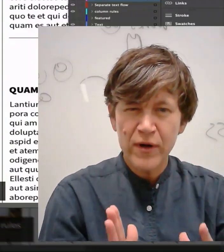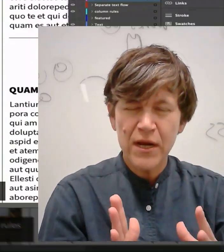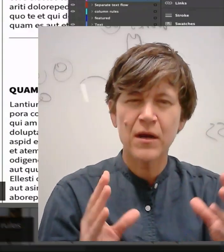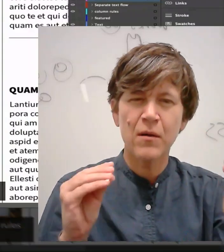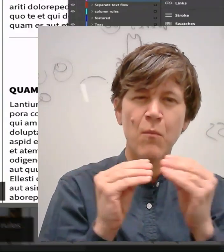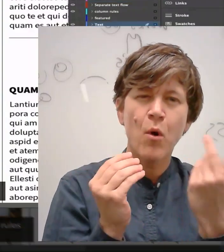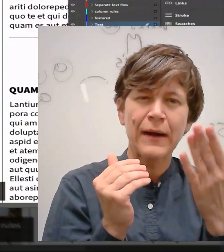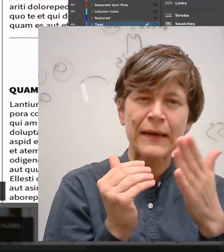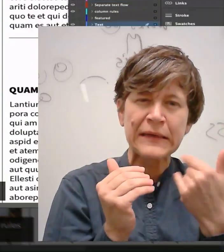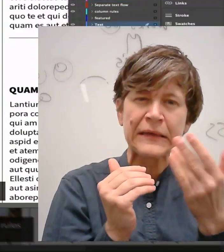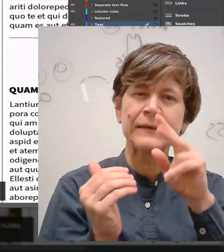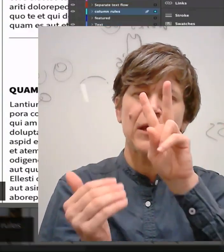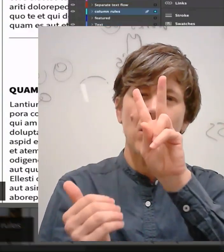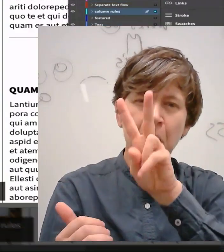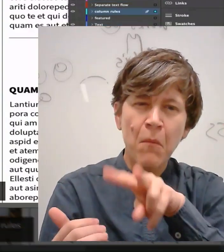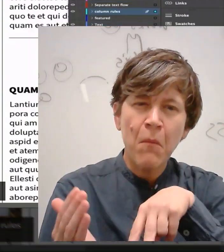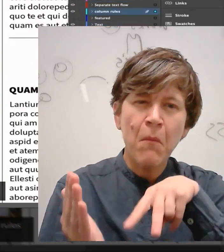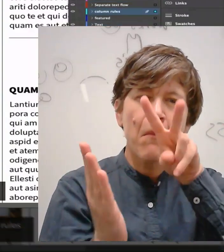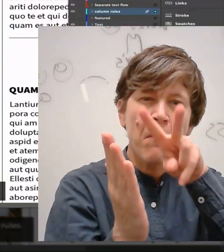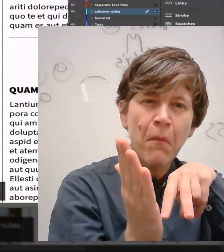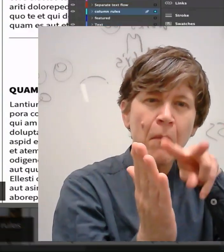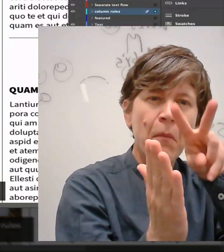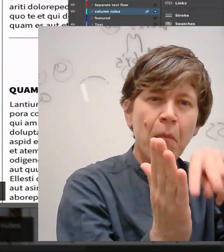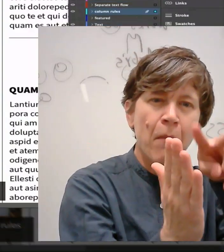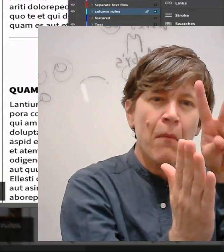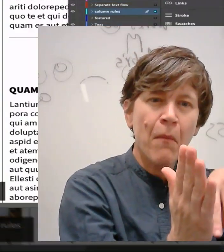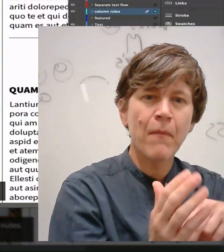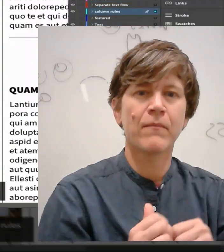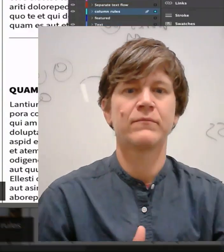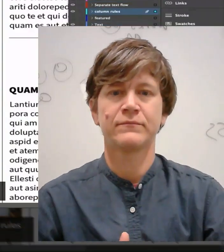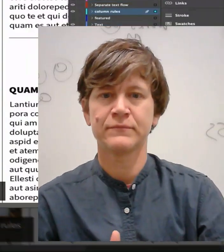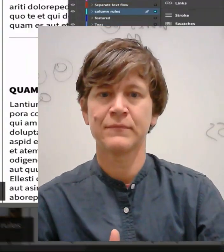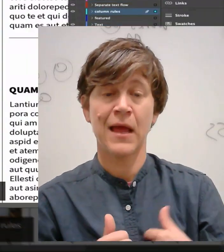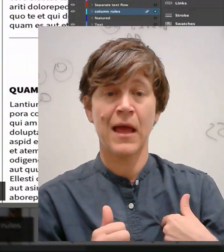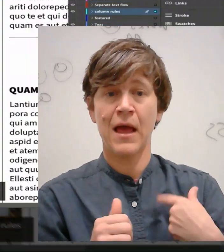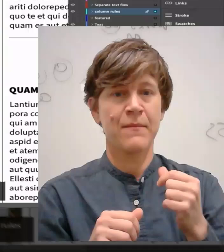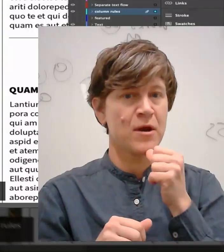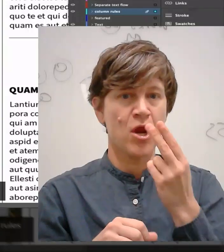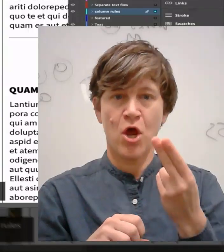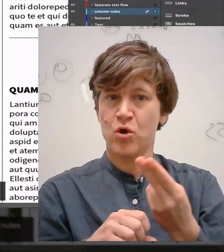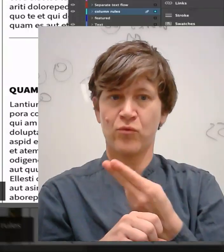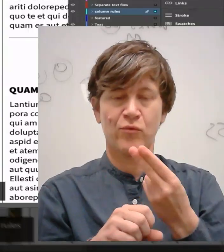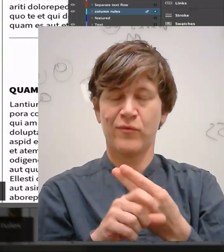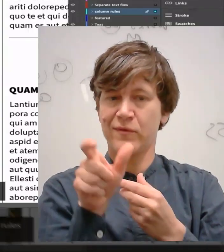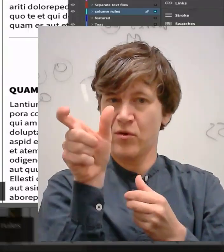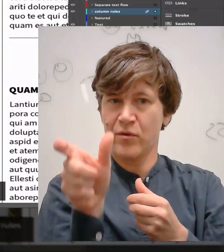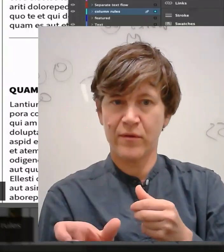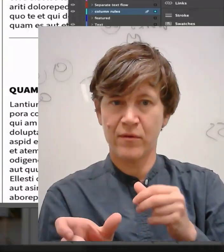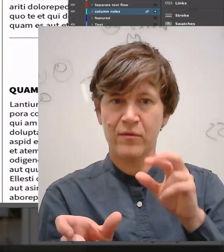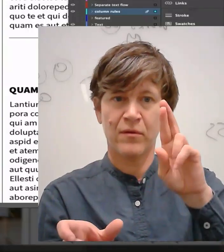And I'm doing this not by using the column rules feature,